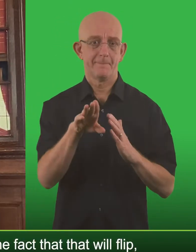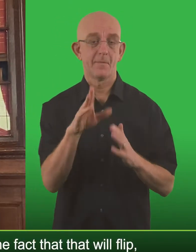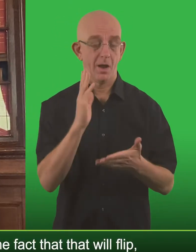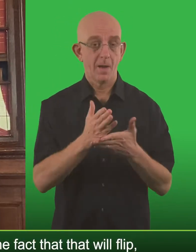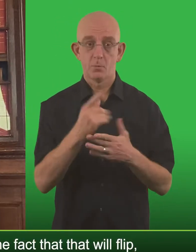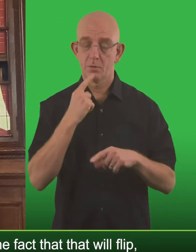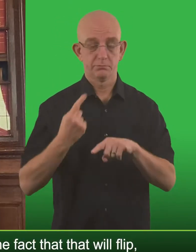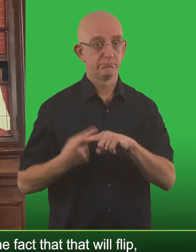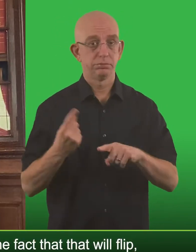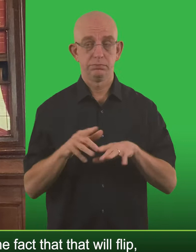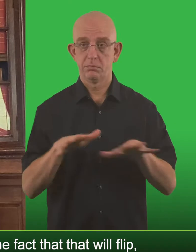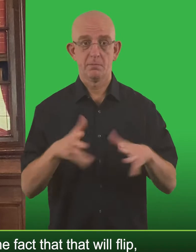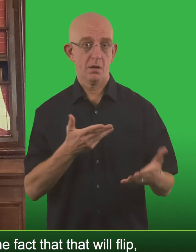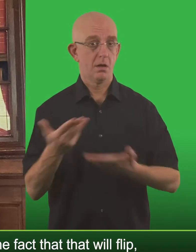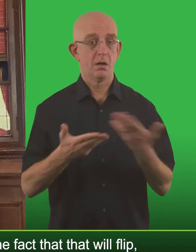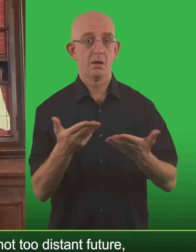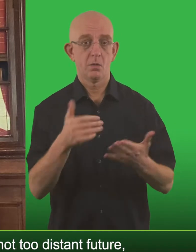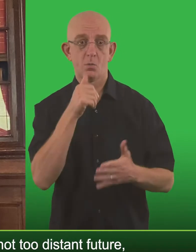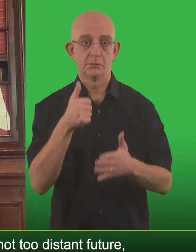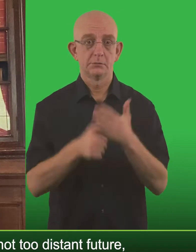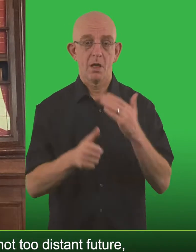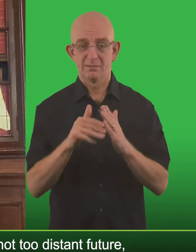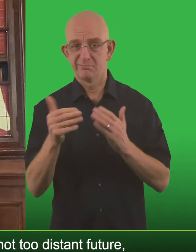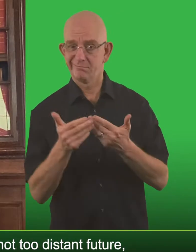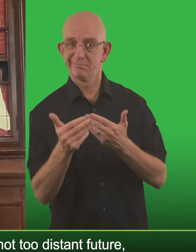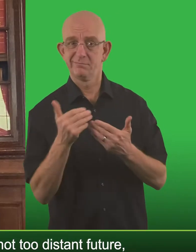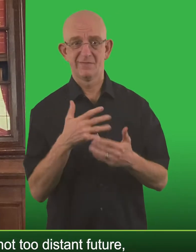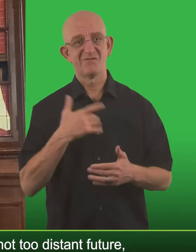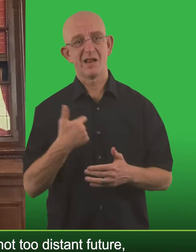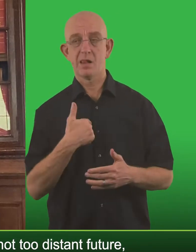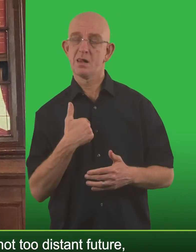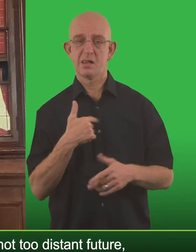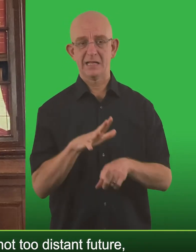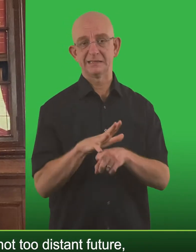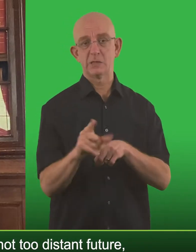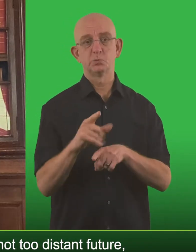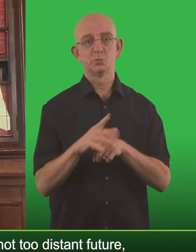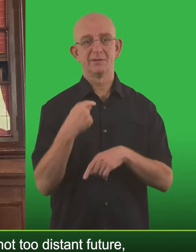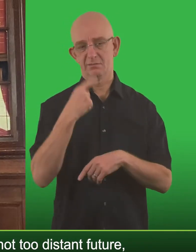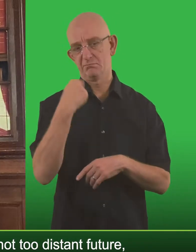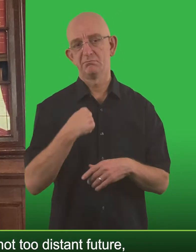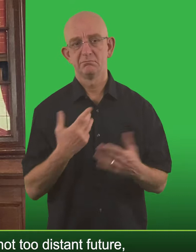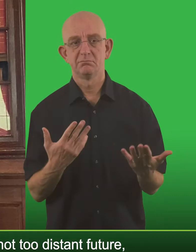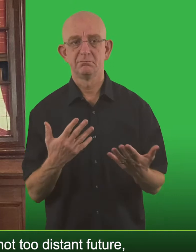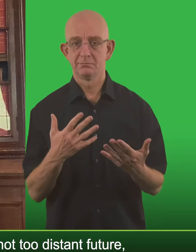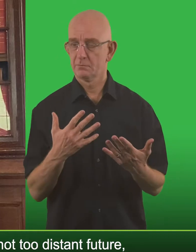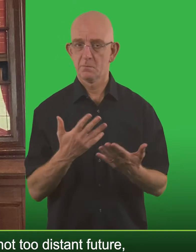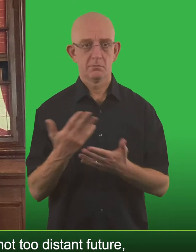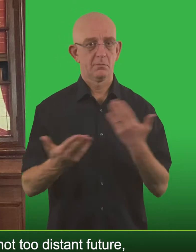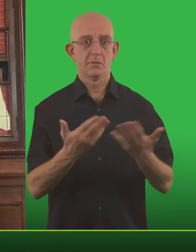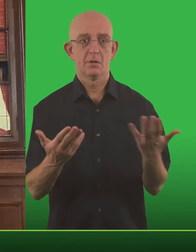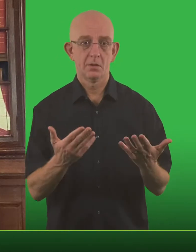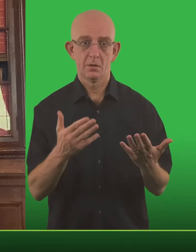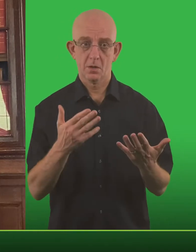about the fact that will flip. It will flip very quickly and will start to go up again in the not too distant future. My estimate is by this time next week,